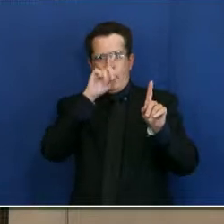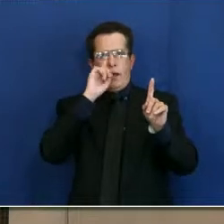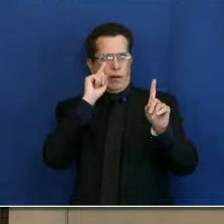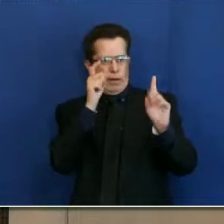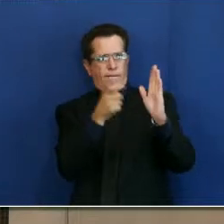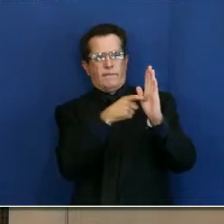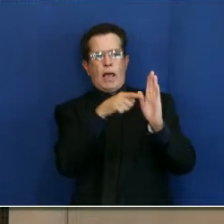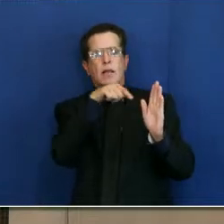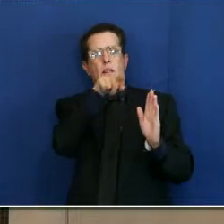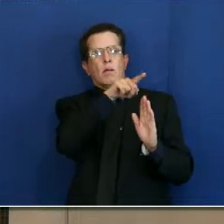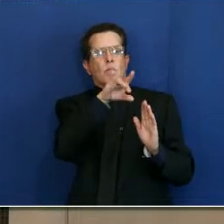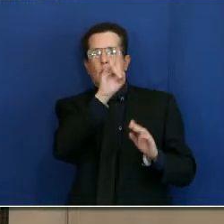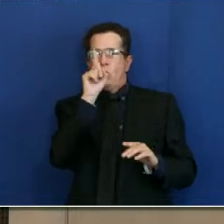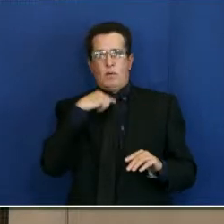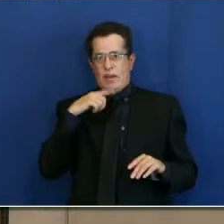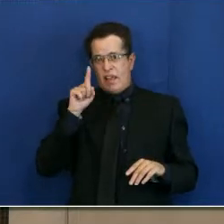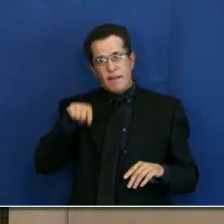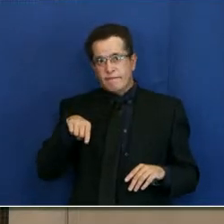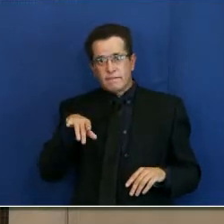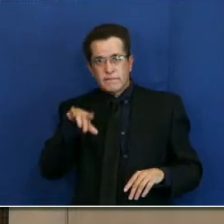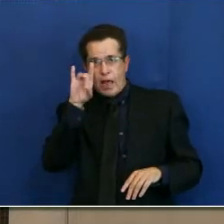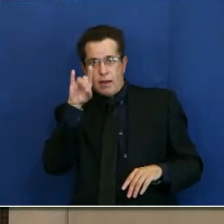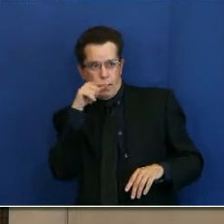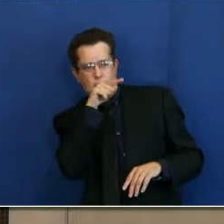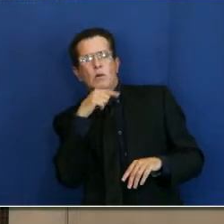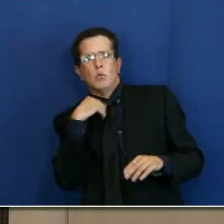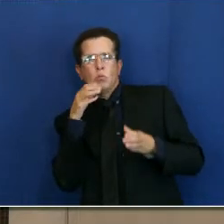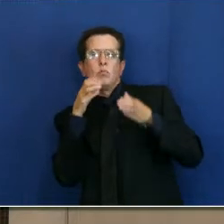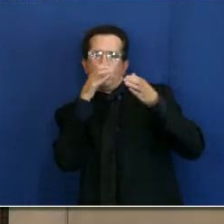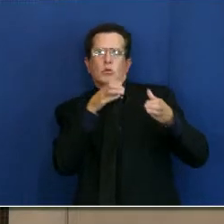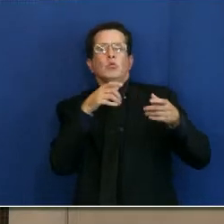that we have not been able to contact.